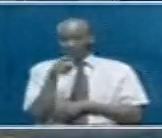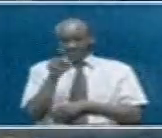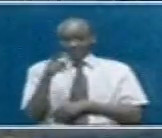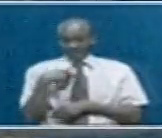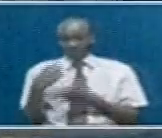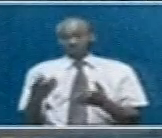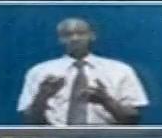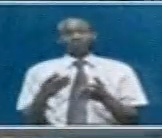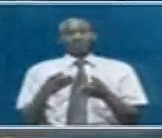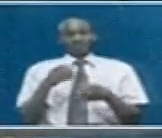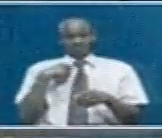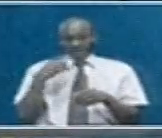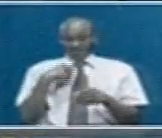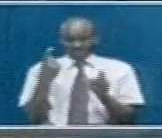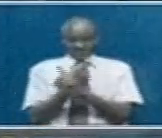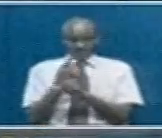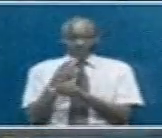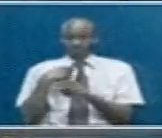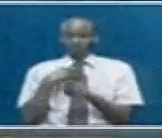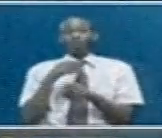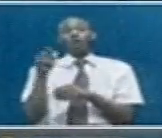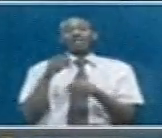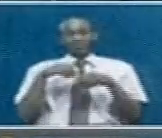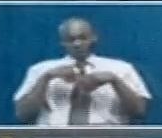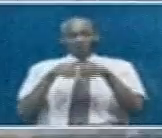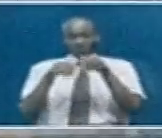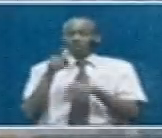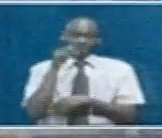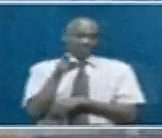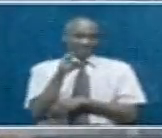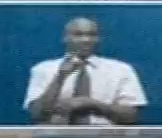network as towards the end of February or mid-February we are launching the first road.